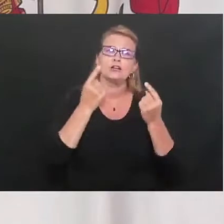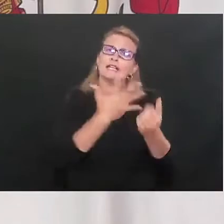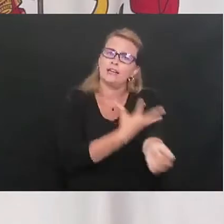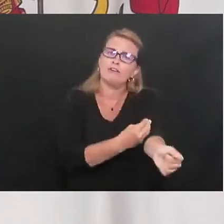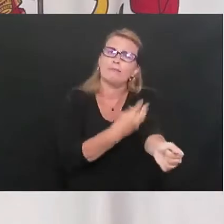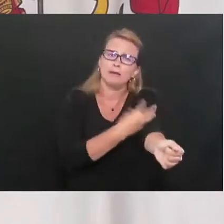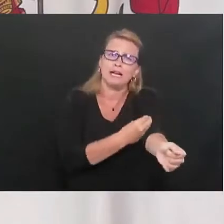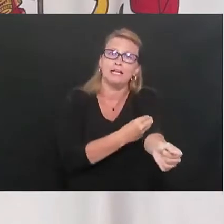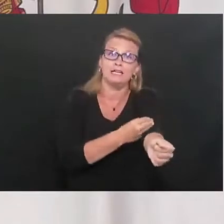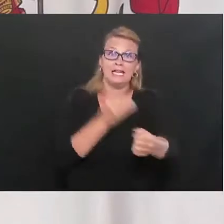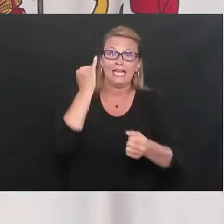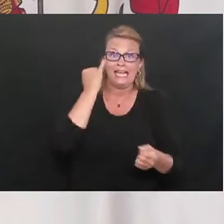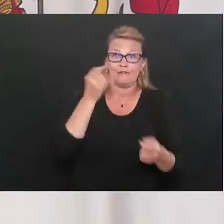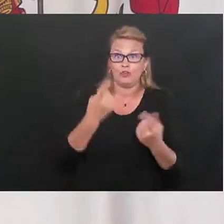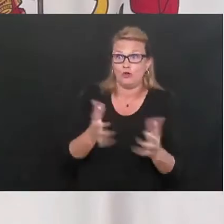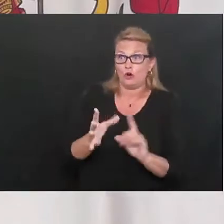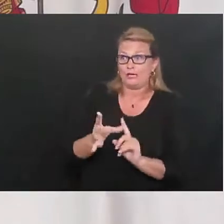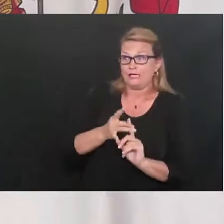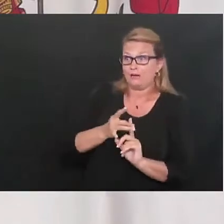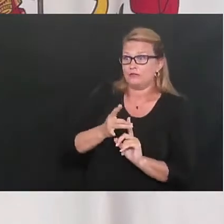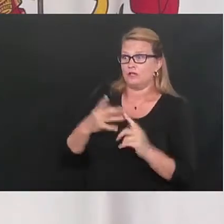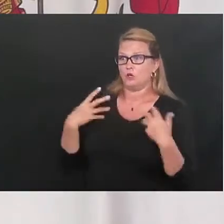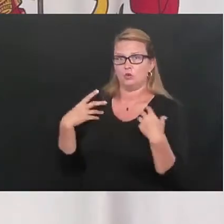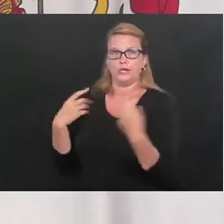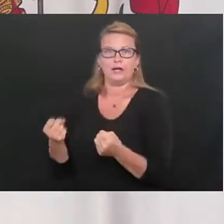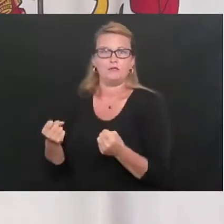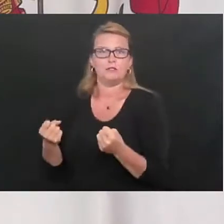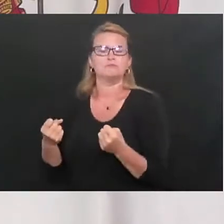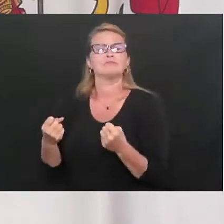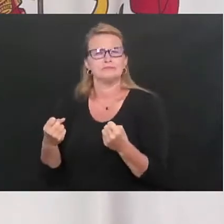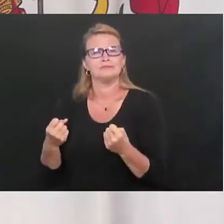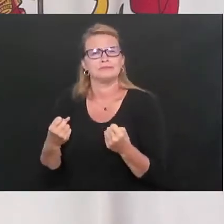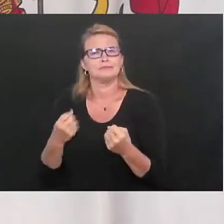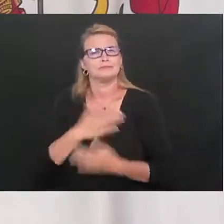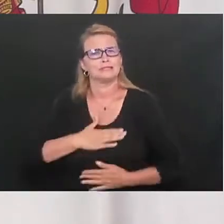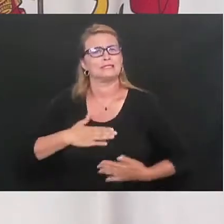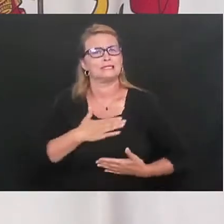you've had the blessing from God above to recover from this terrible disease.